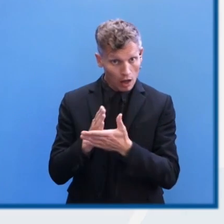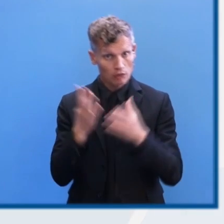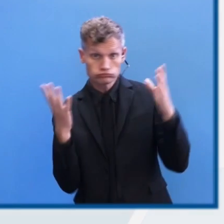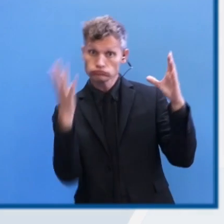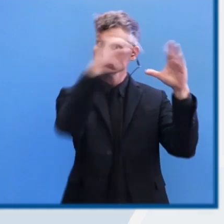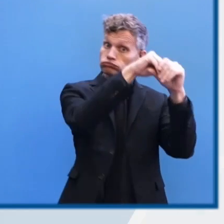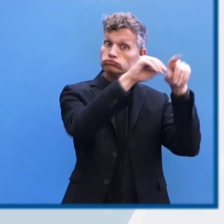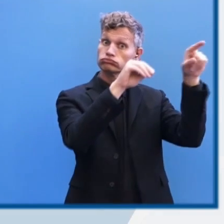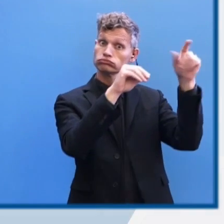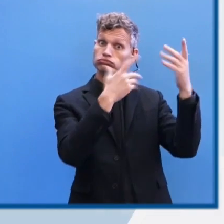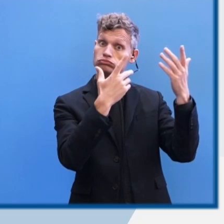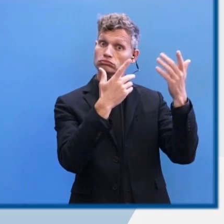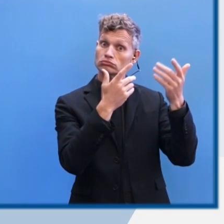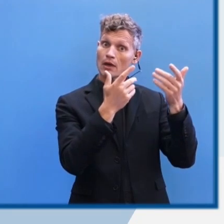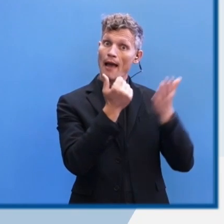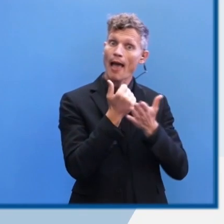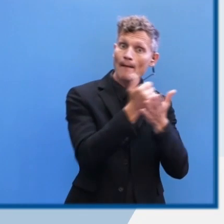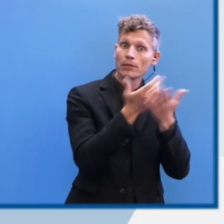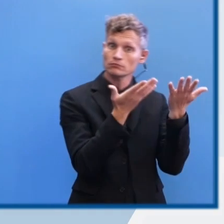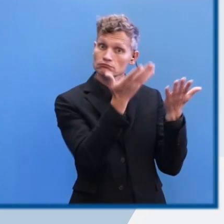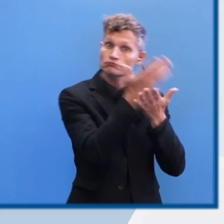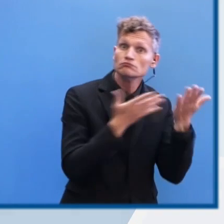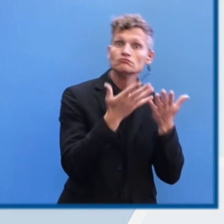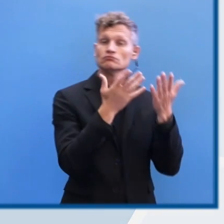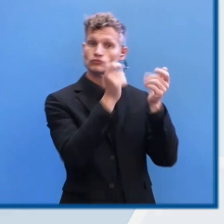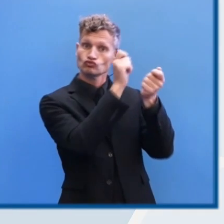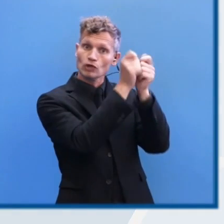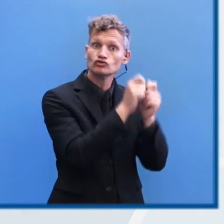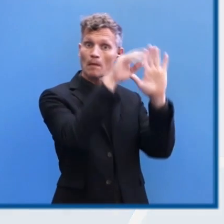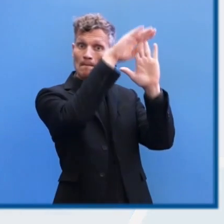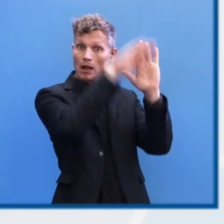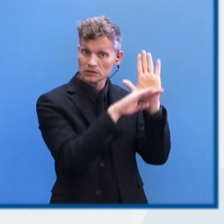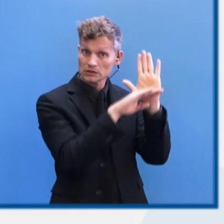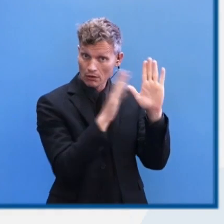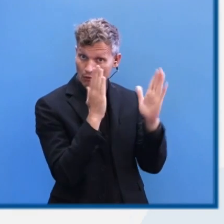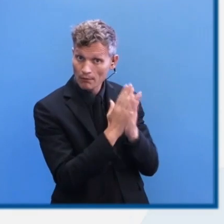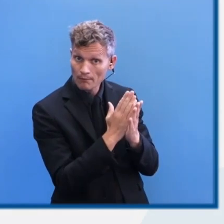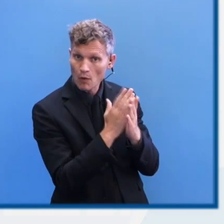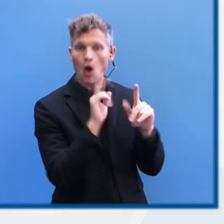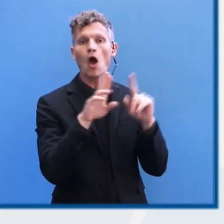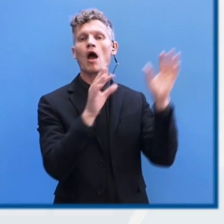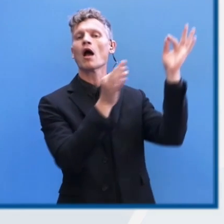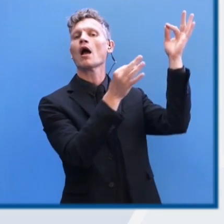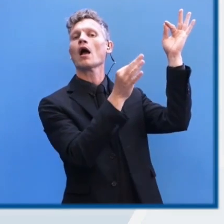policy? How can we help young people play a more meaningful role in shaping policy?